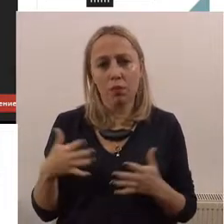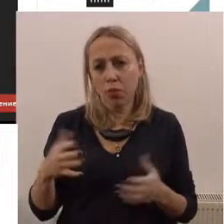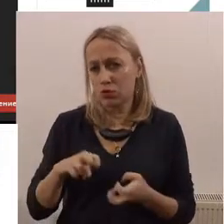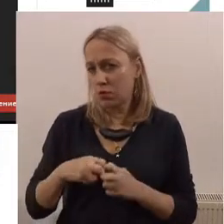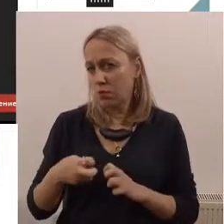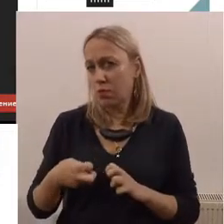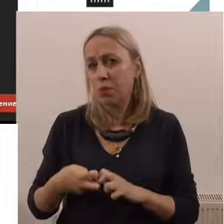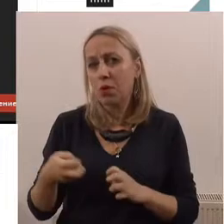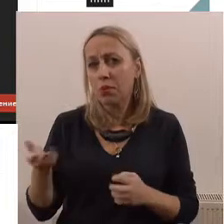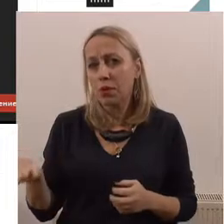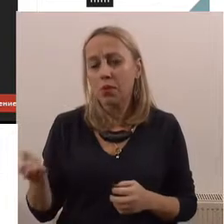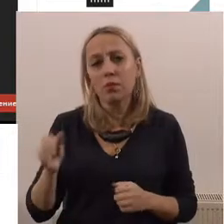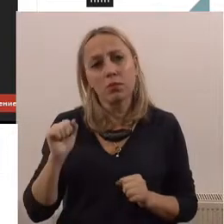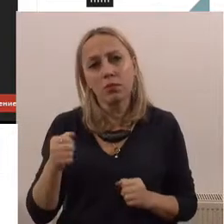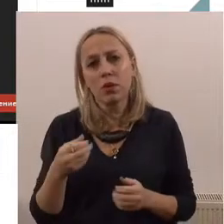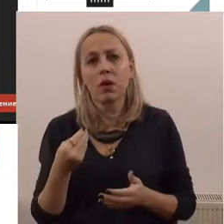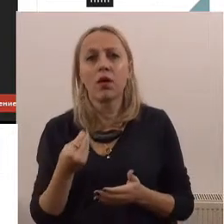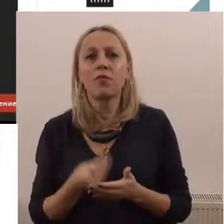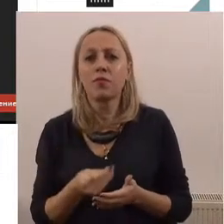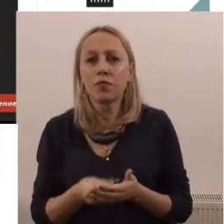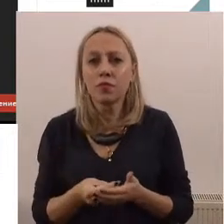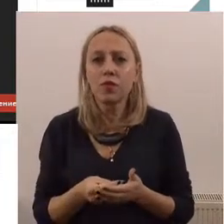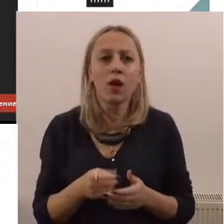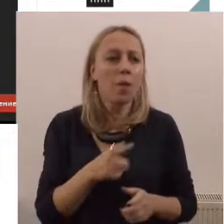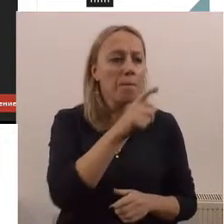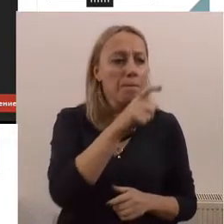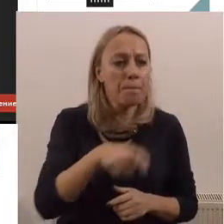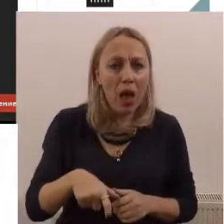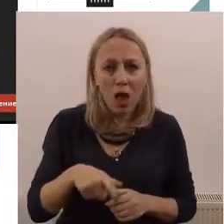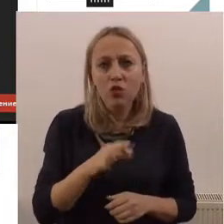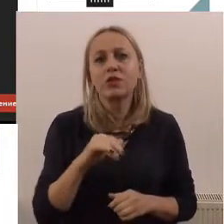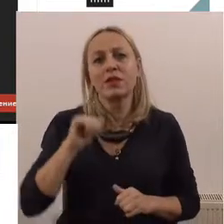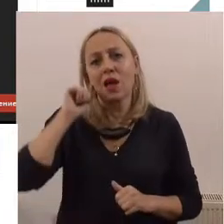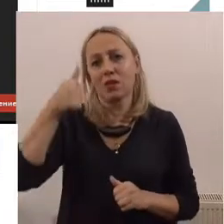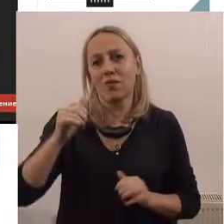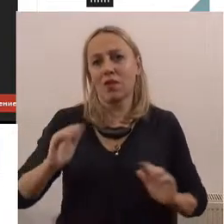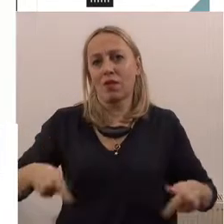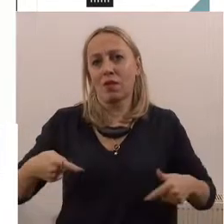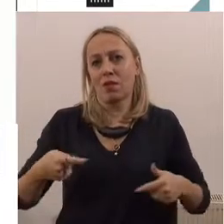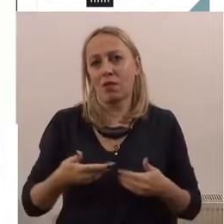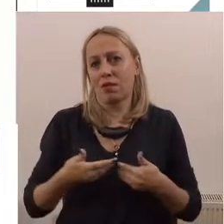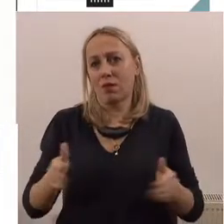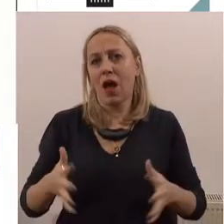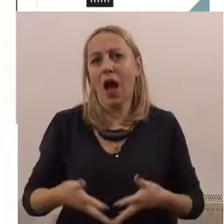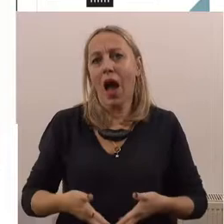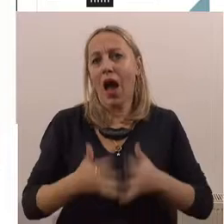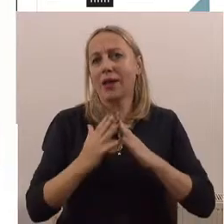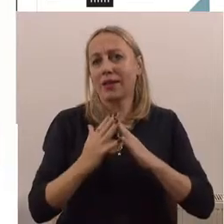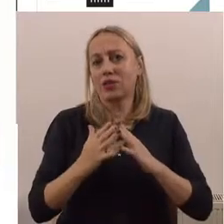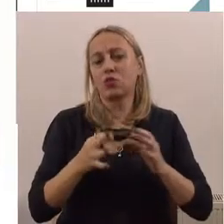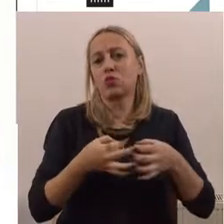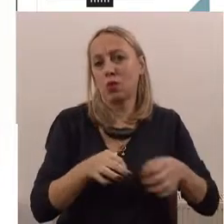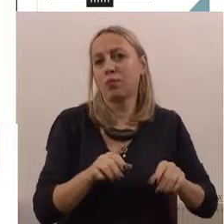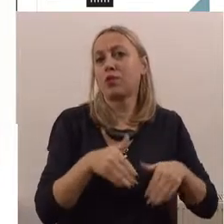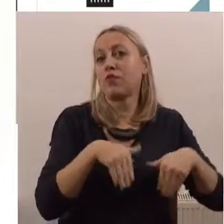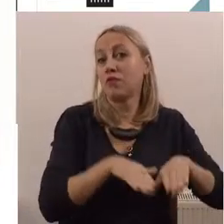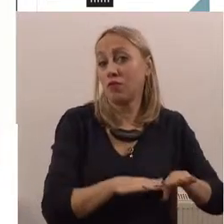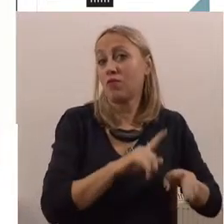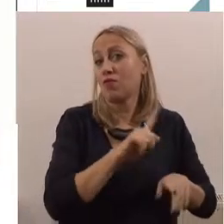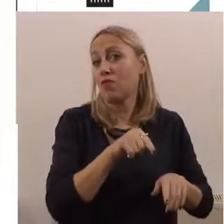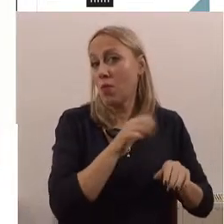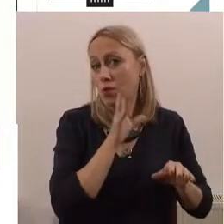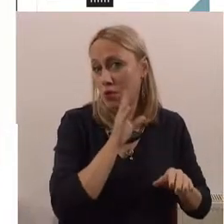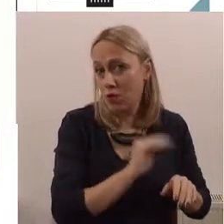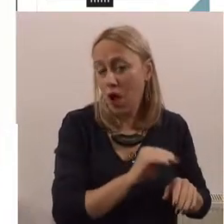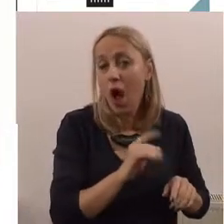and accessible is one of the biggest challenges. Because one thing is to install ramps